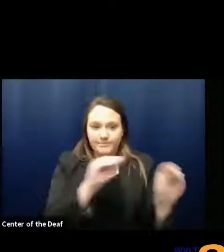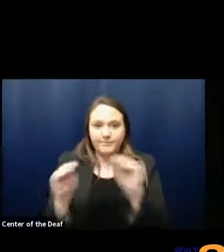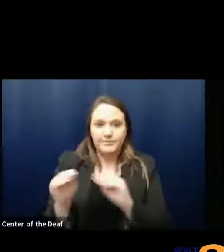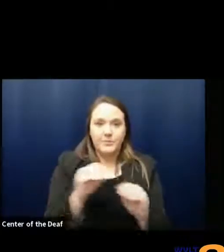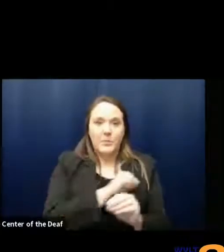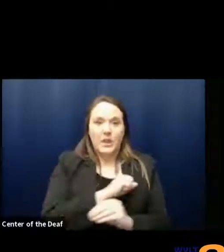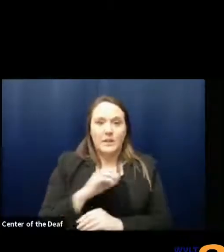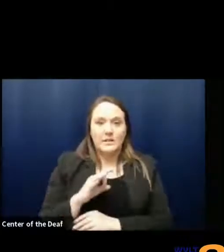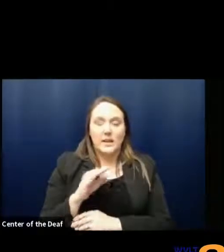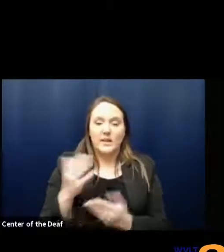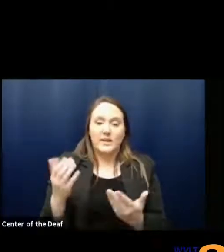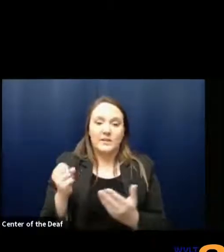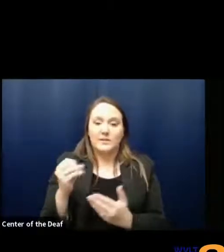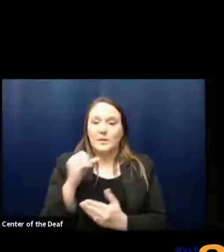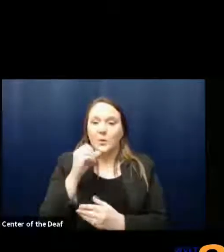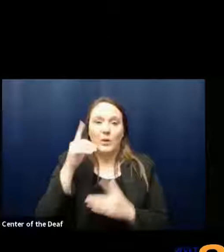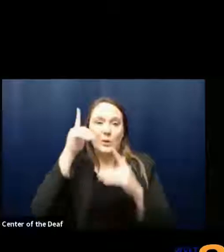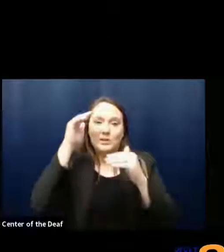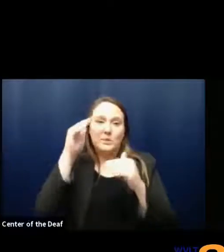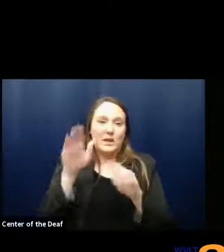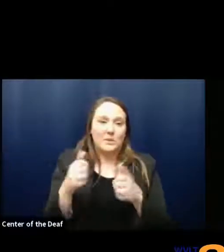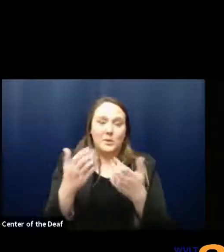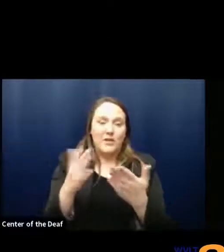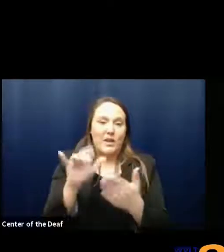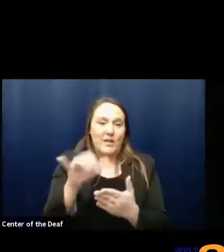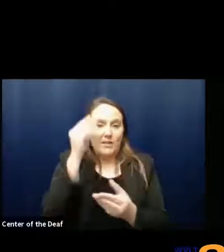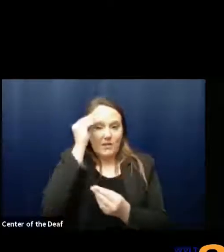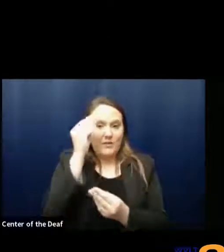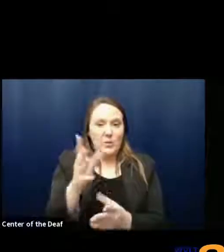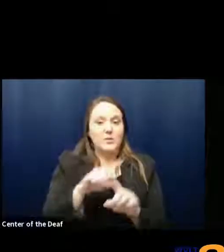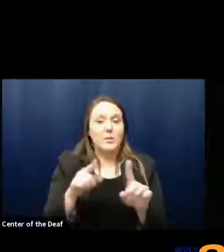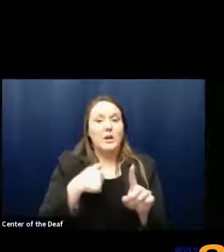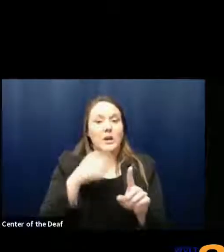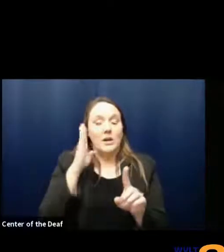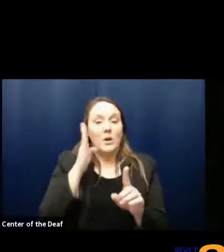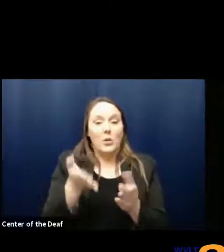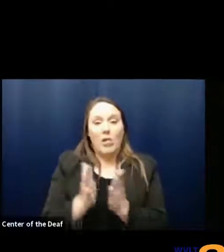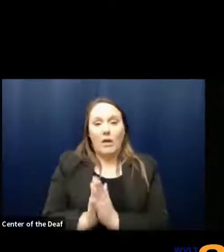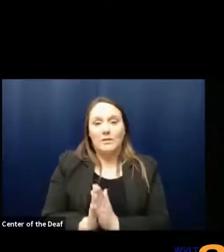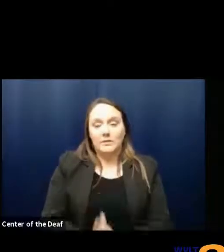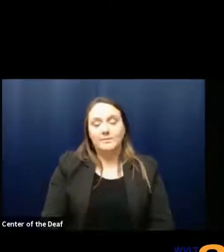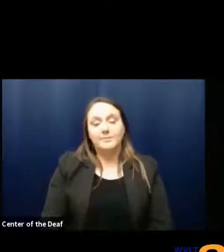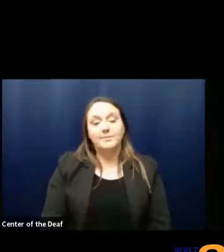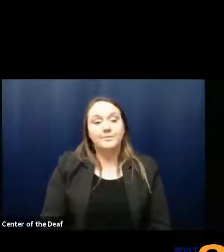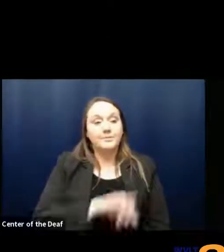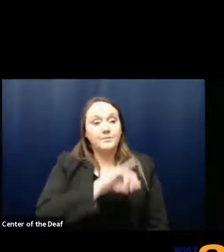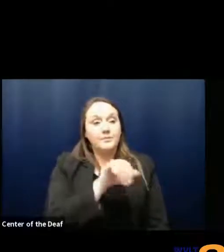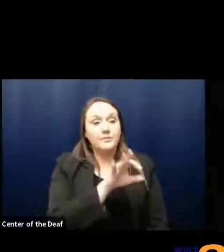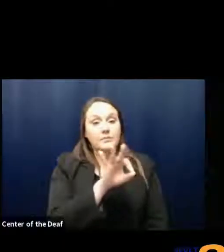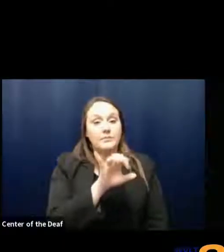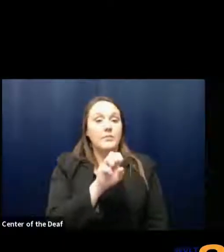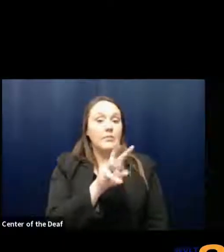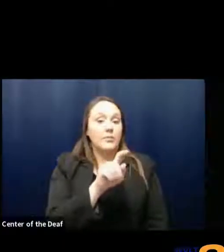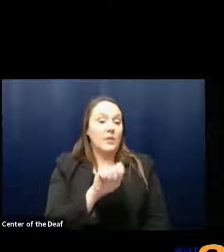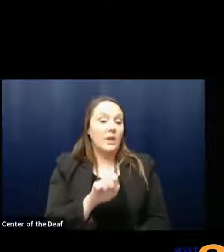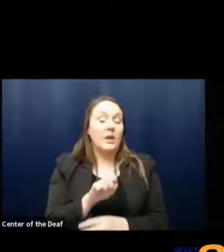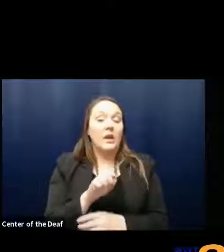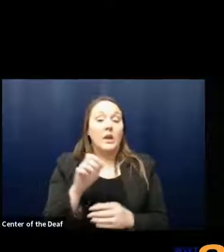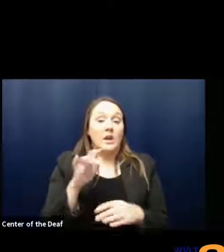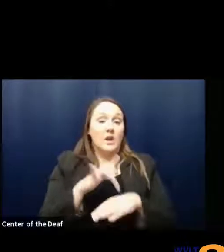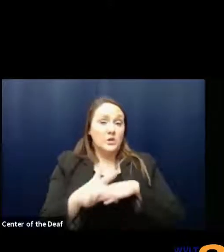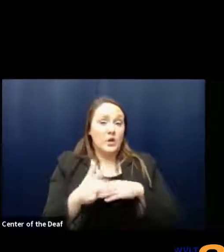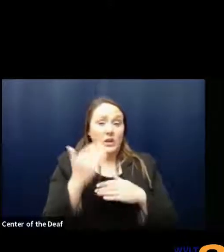wouldn't hold my breath that we're going to be able to provide that information, but I will ask the question. From Jeff with WATE, is it too early to know